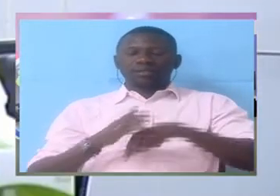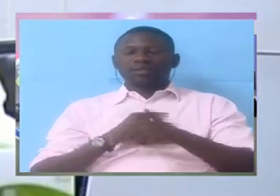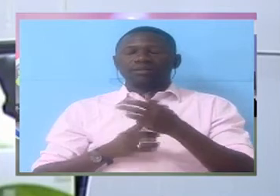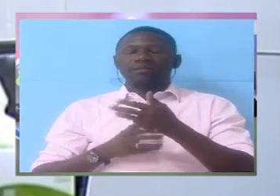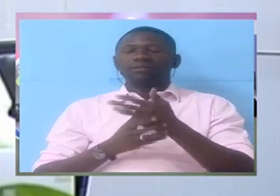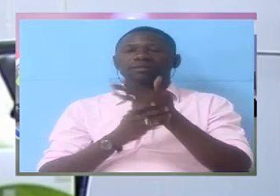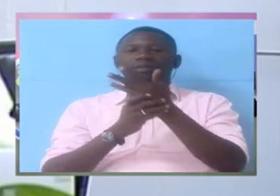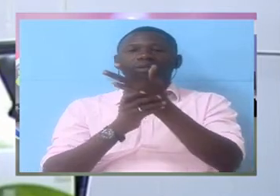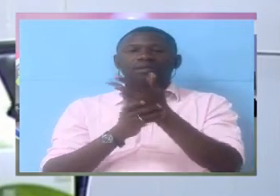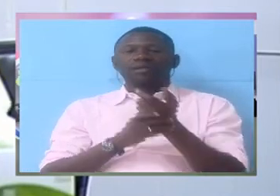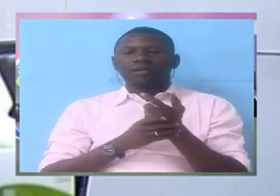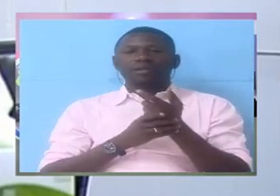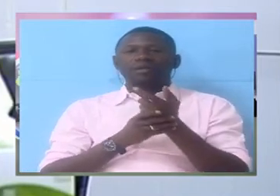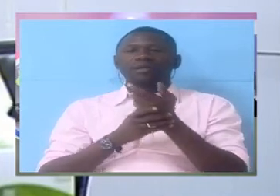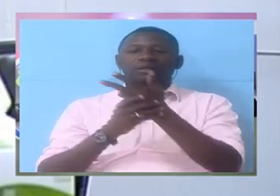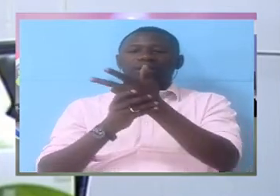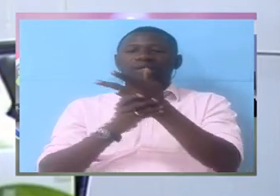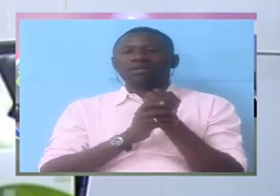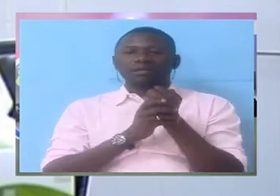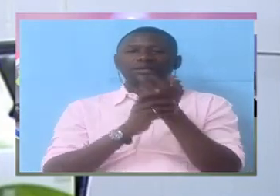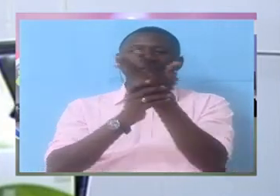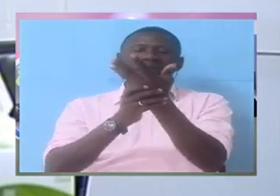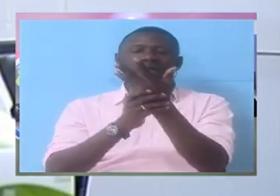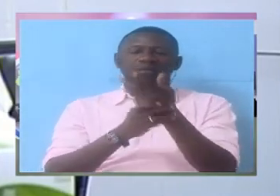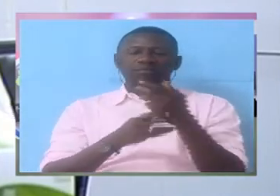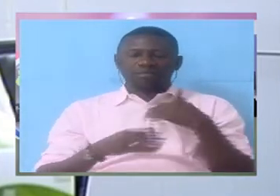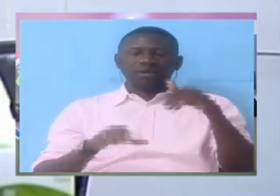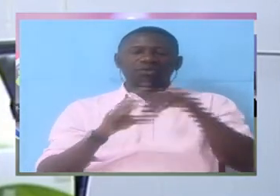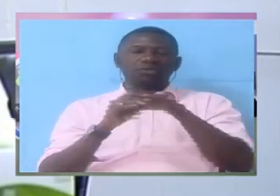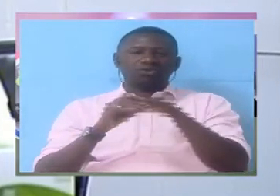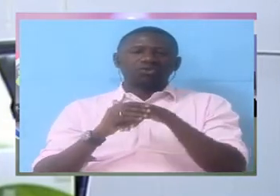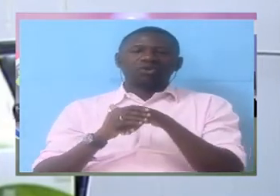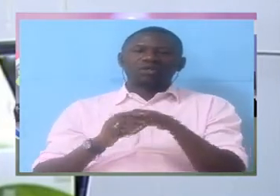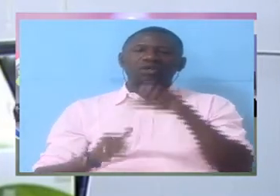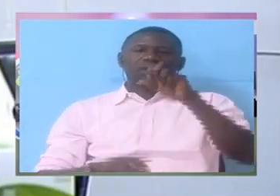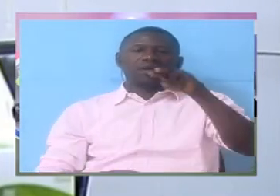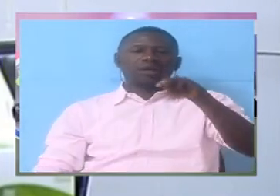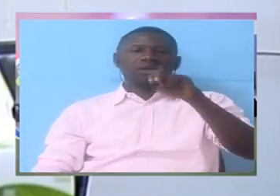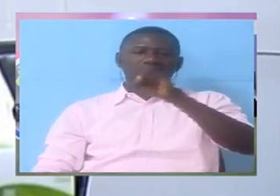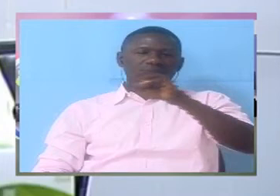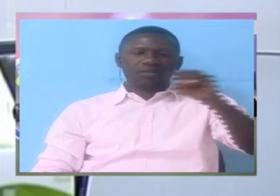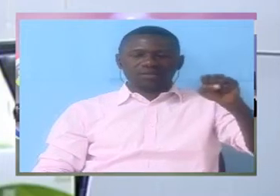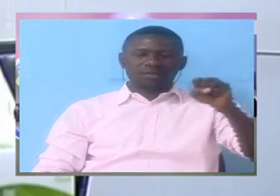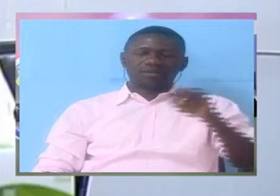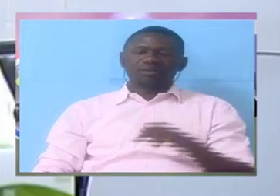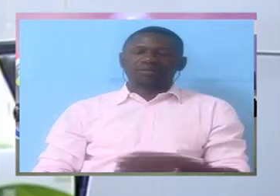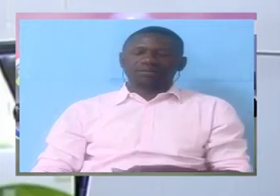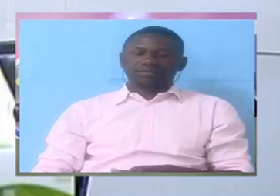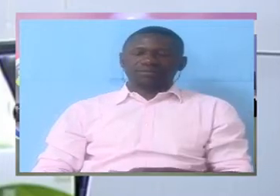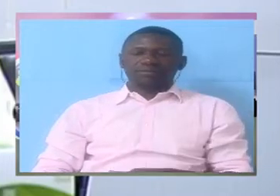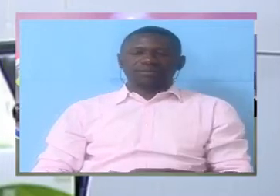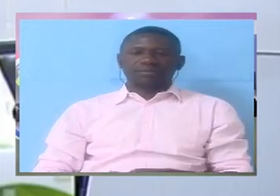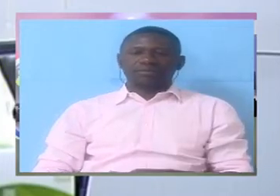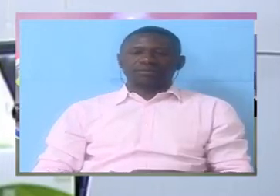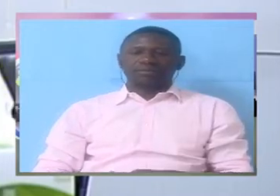NSS when I was the station hydromet station officer in Kuntauru Wasu. Ndunda NSS sangola